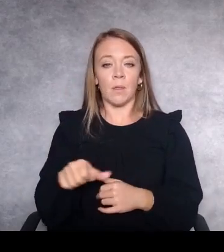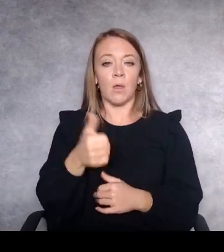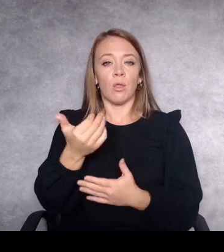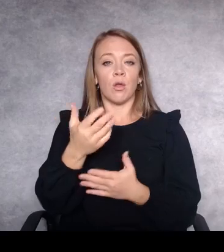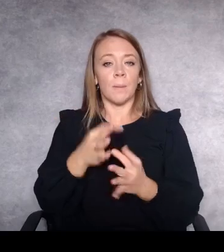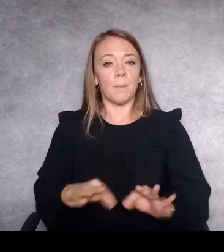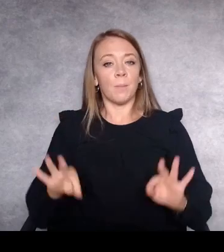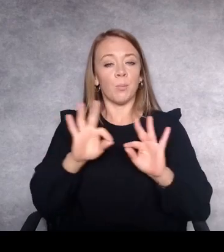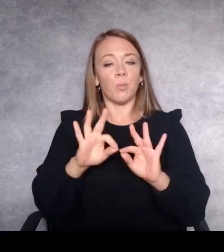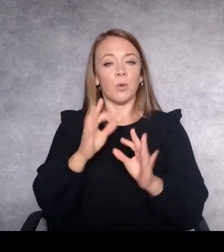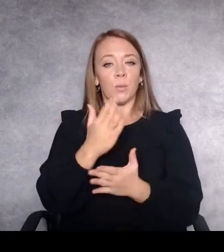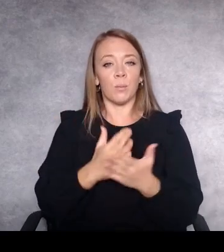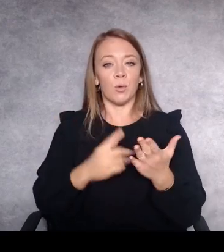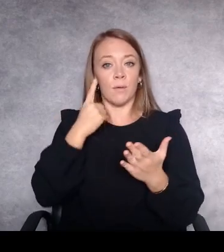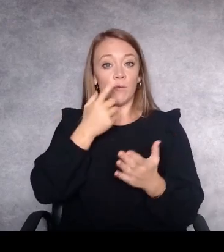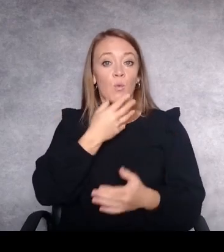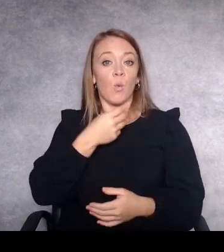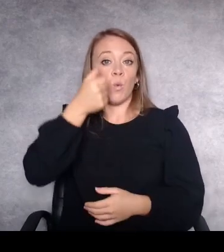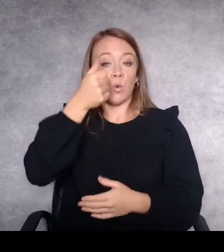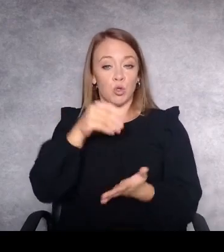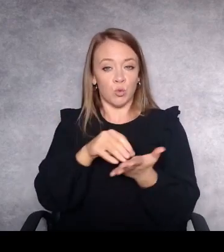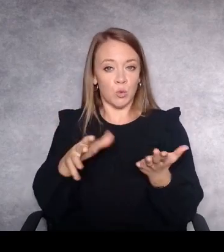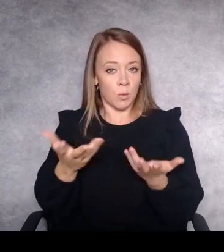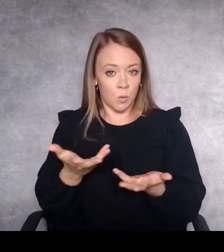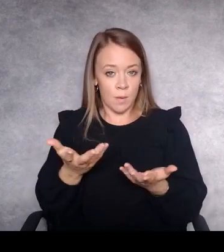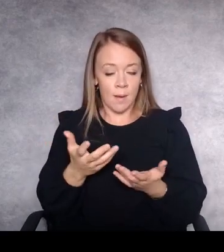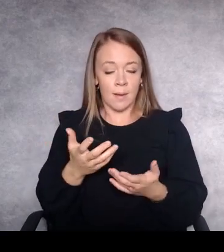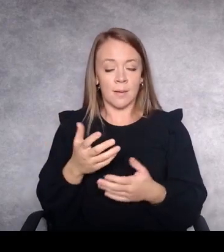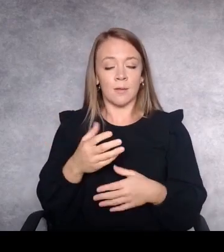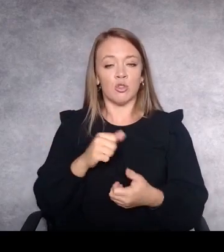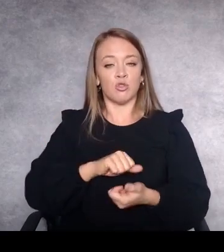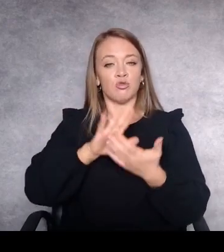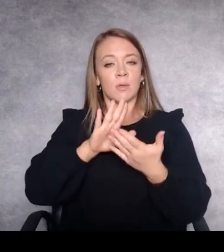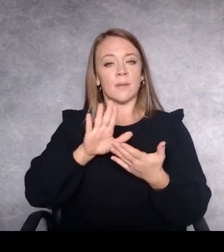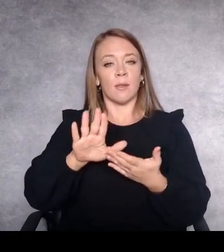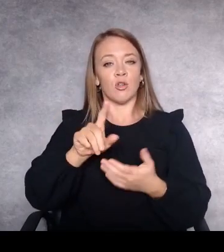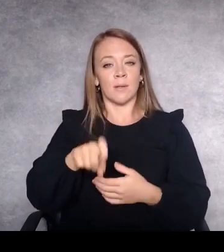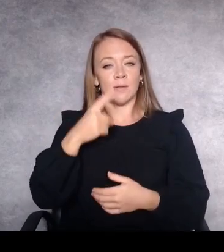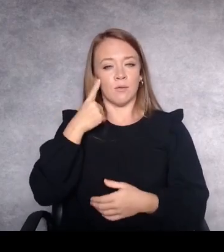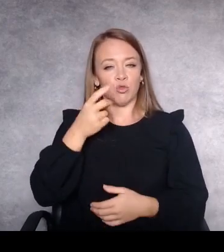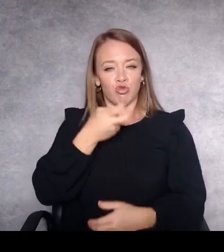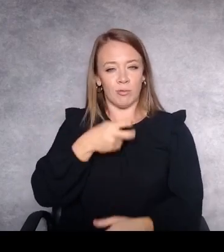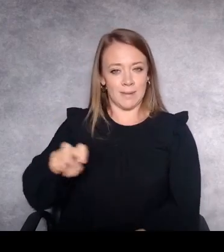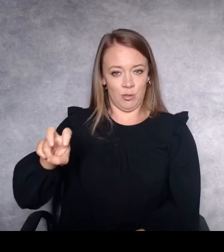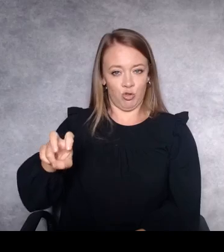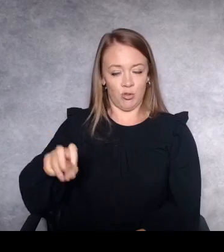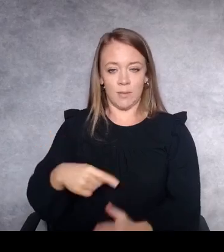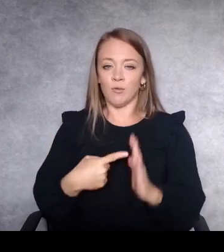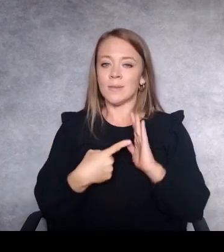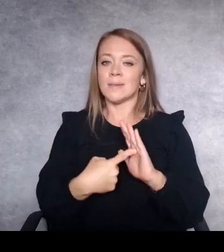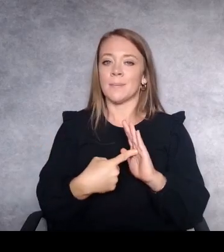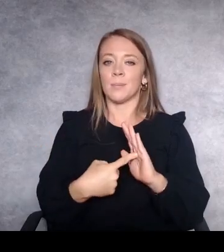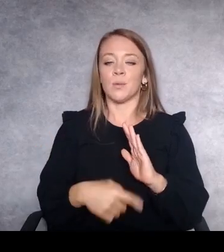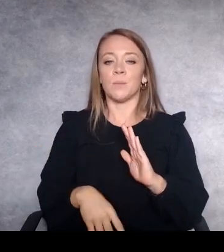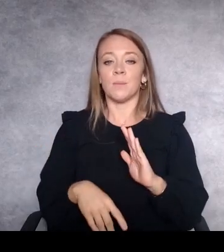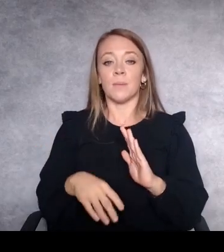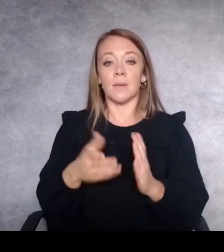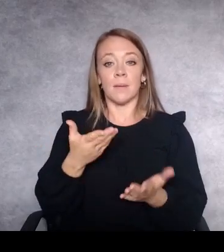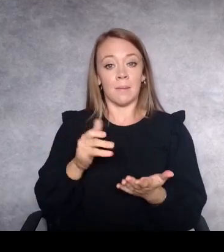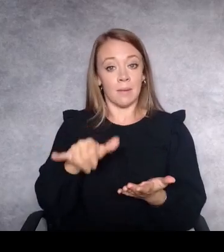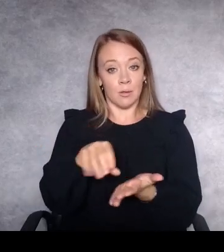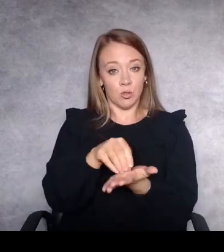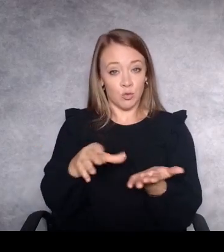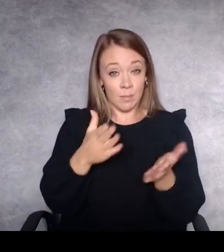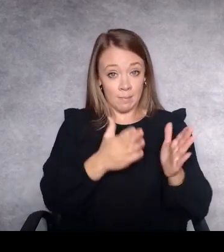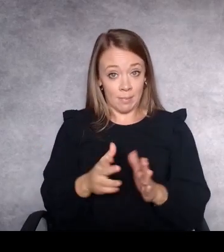Another important aspect for older students is to address their needs related to transition. For example, if